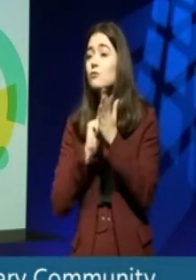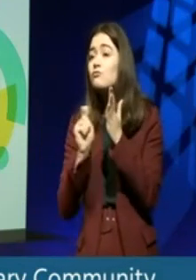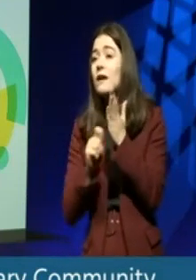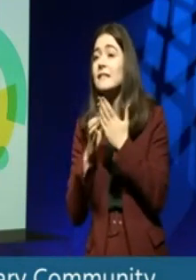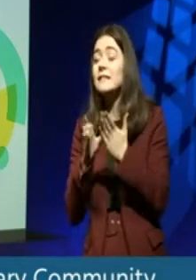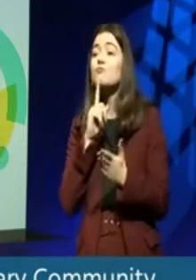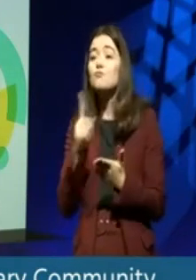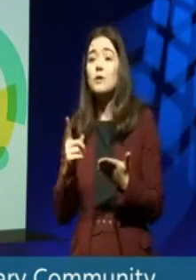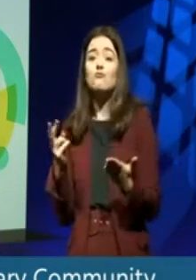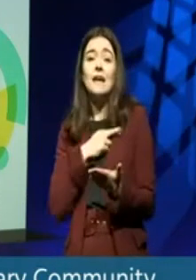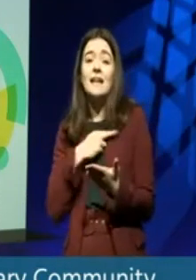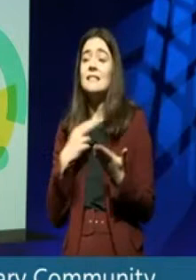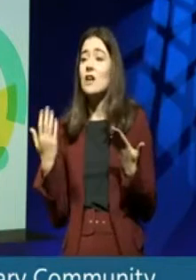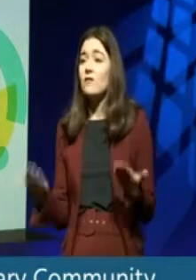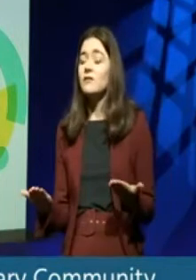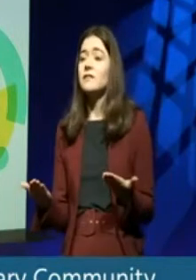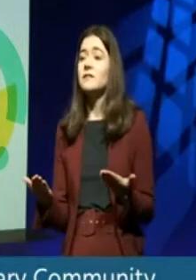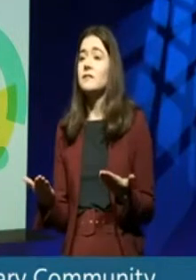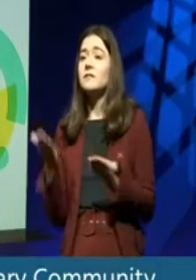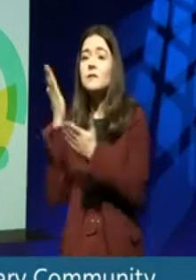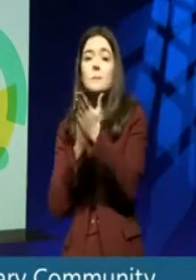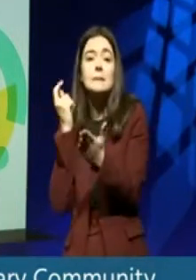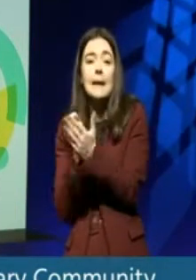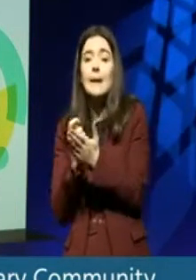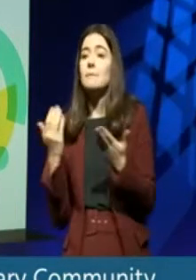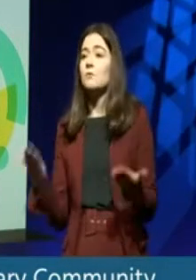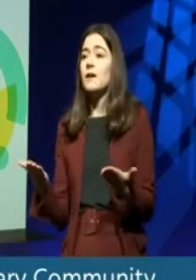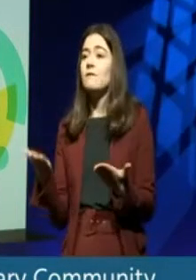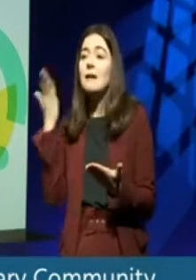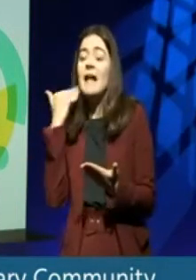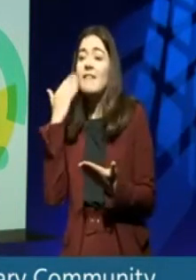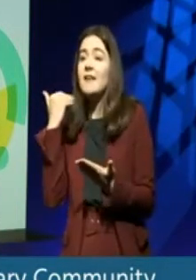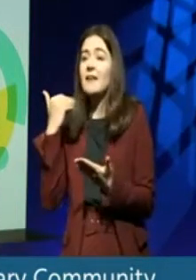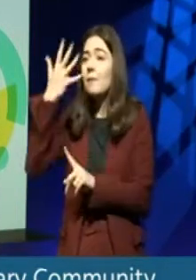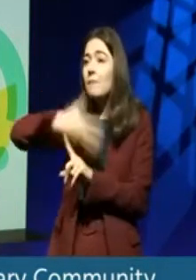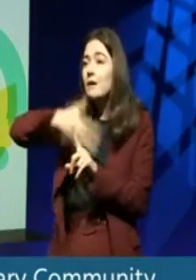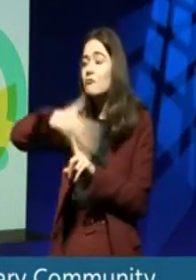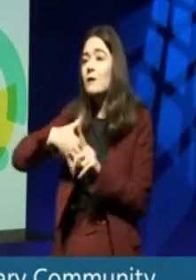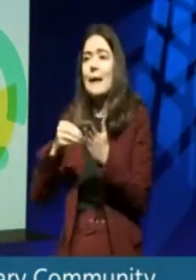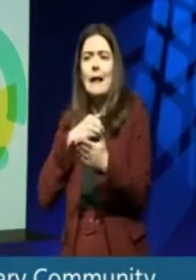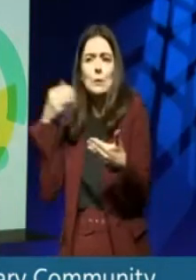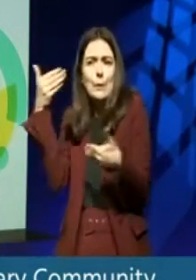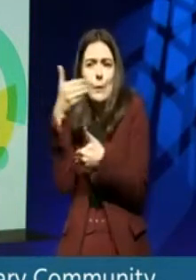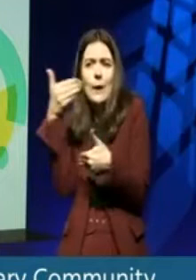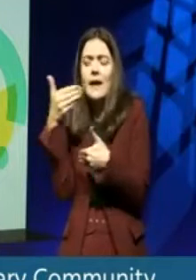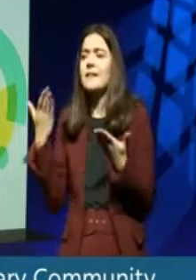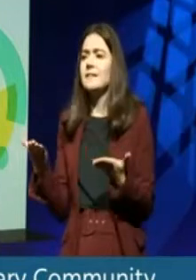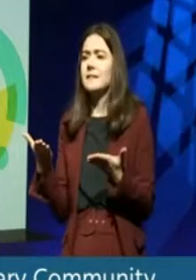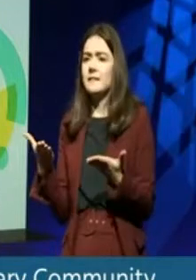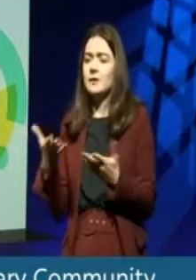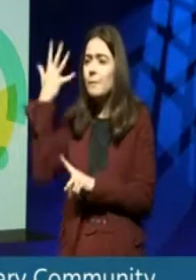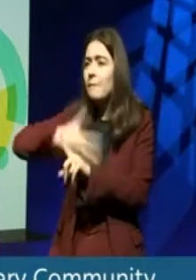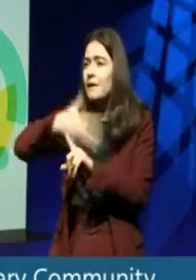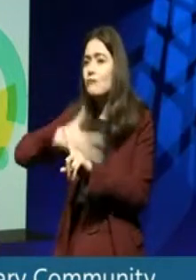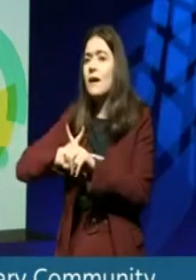the reality of it is that, you know, sometimes when you're from an ethnic minority group, you have to hide your identity to get that job. And for